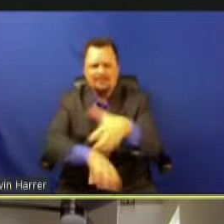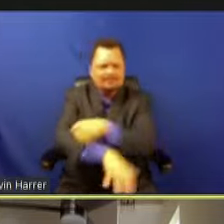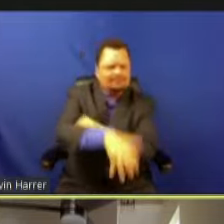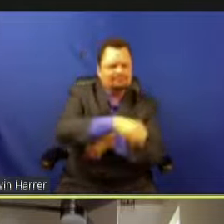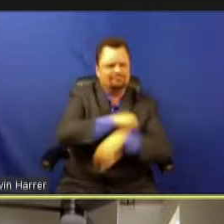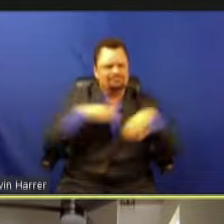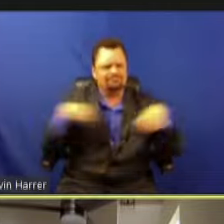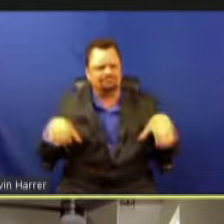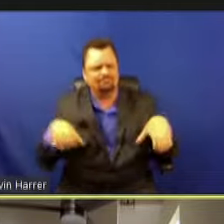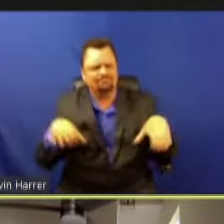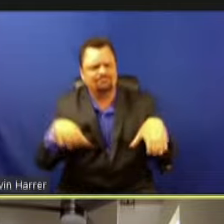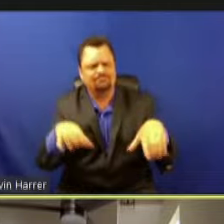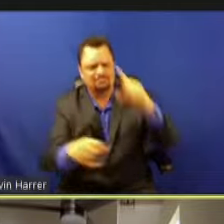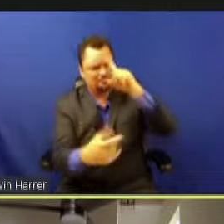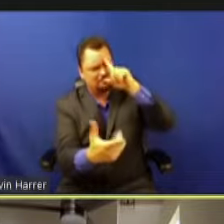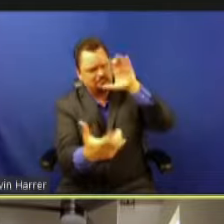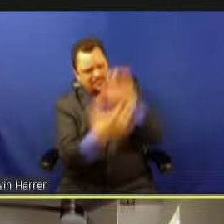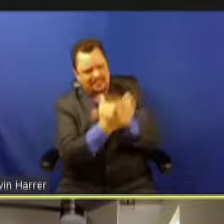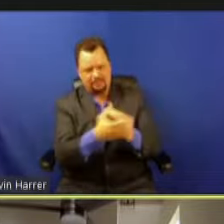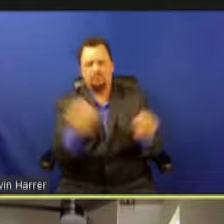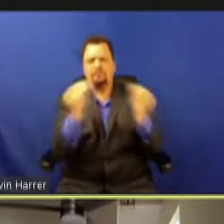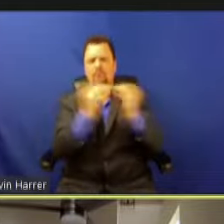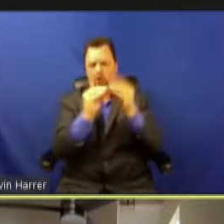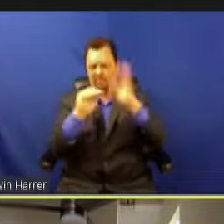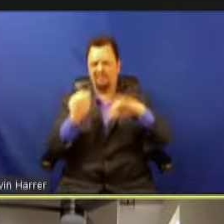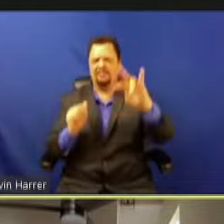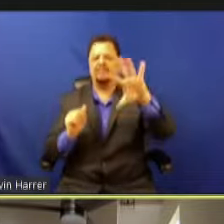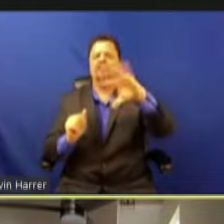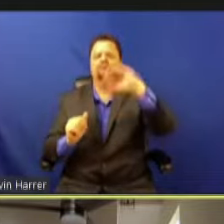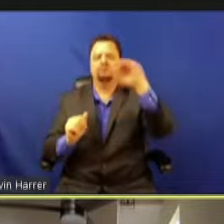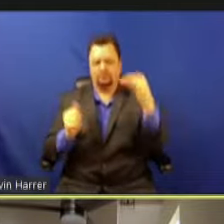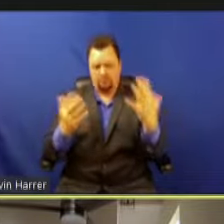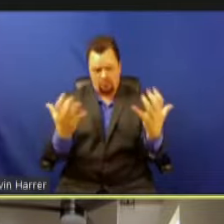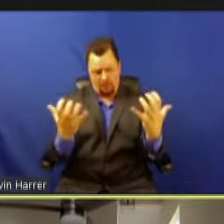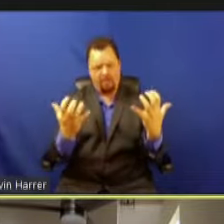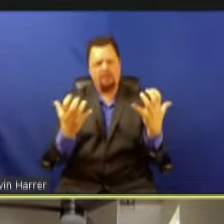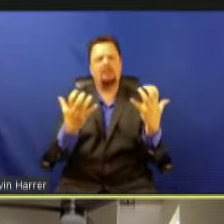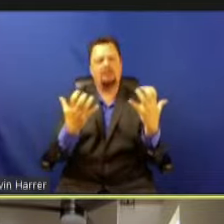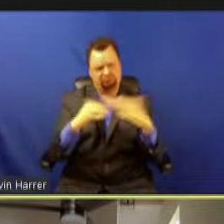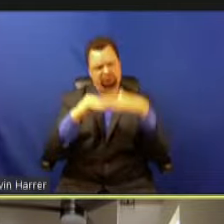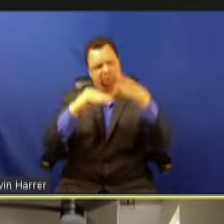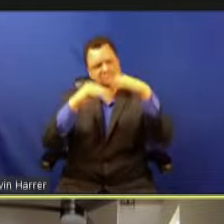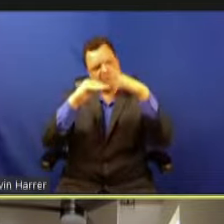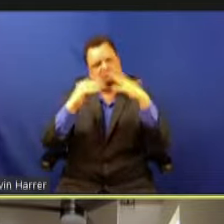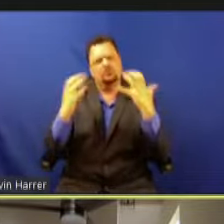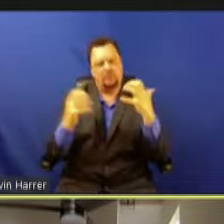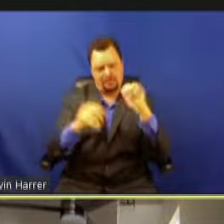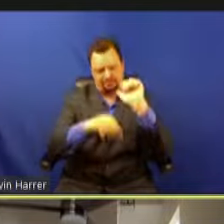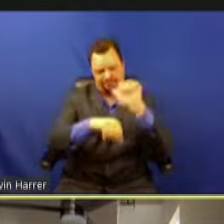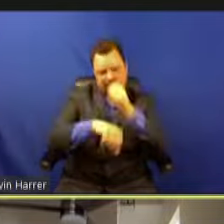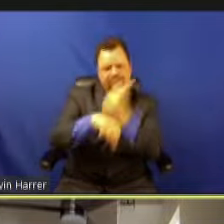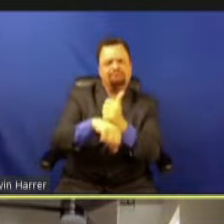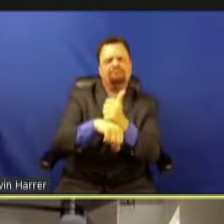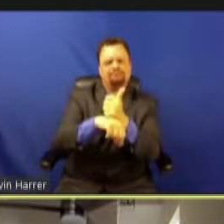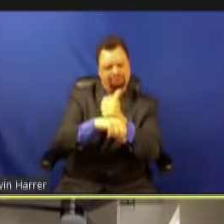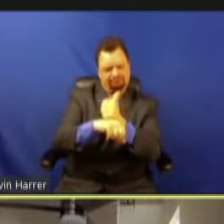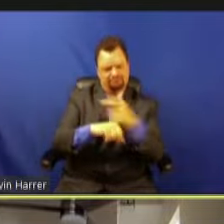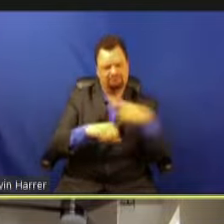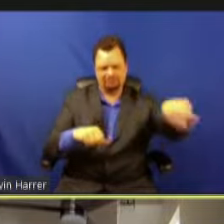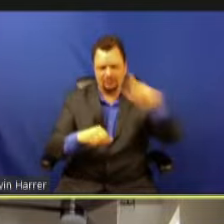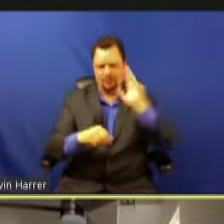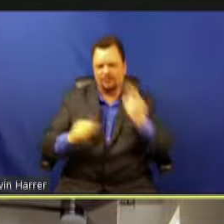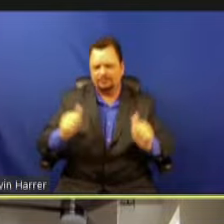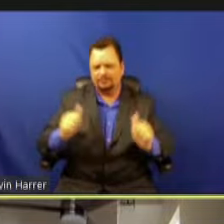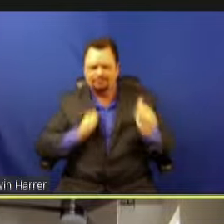booster. And so we've utilized the most aggressive planning scenario, which is looking at the numbers you see before you, which assesses